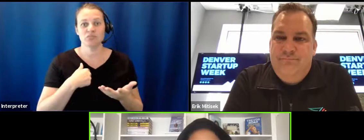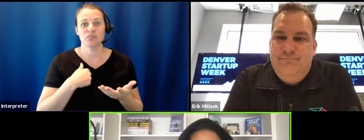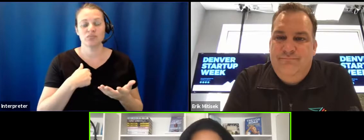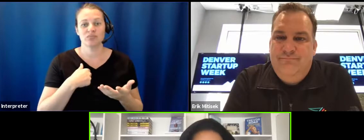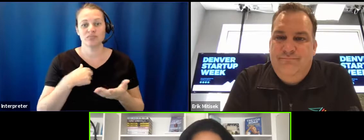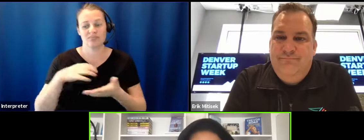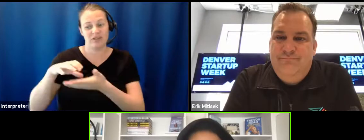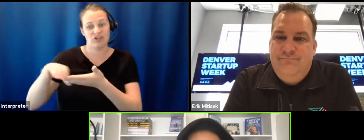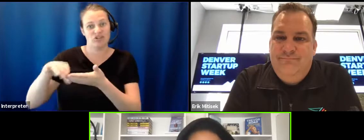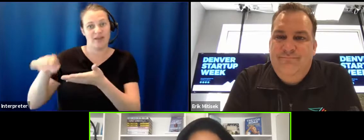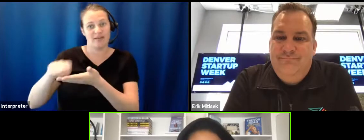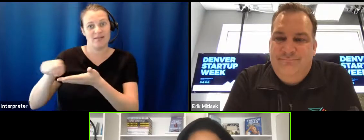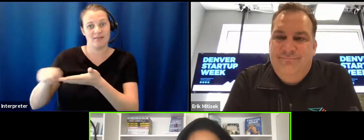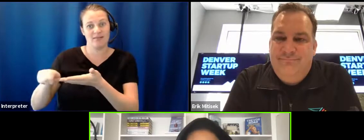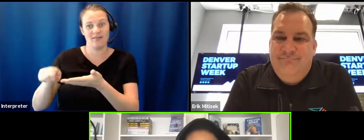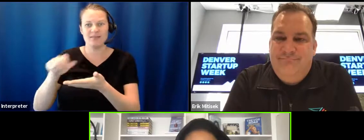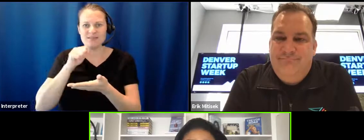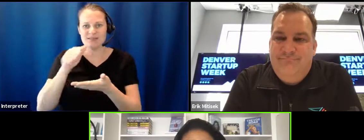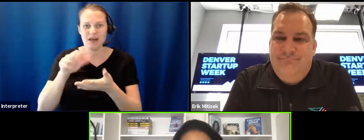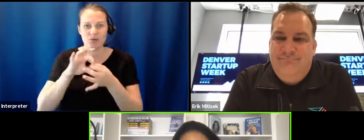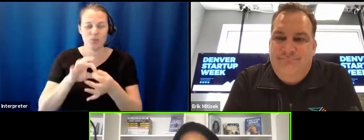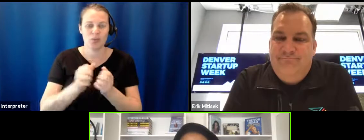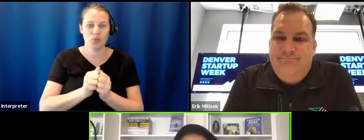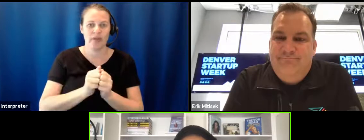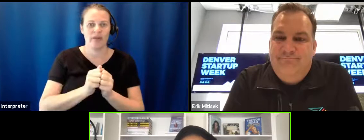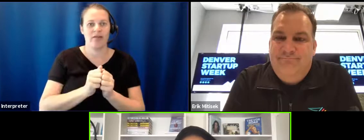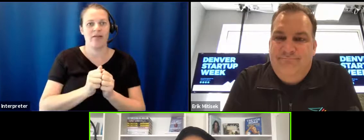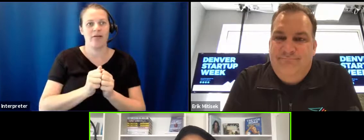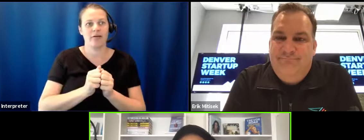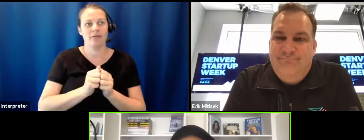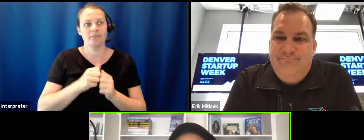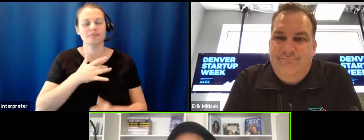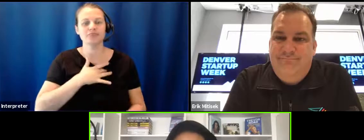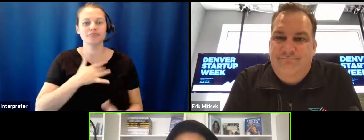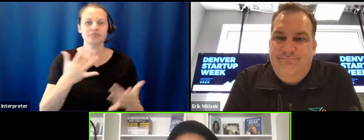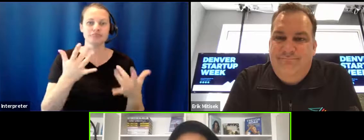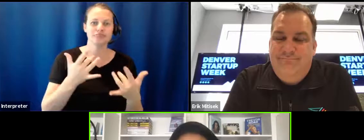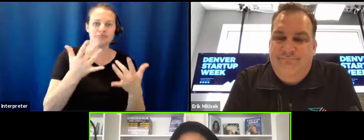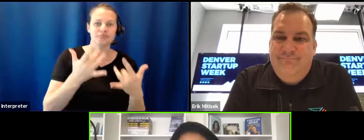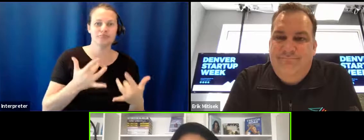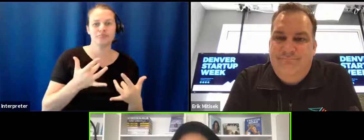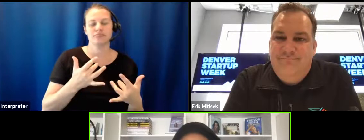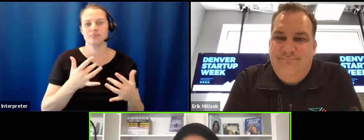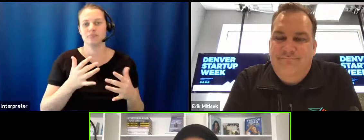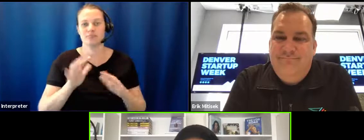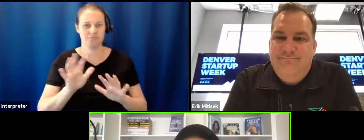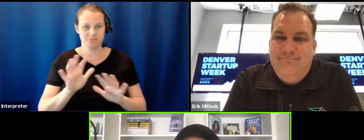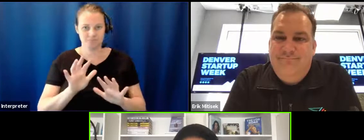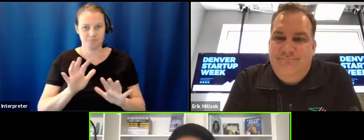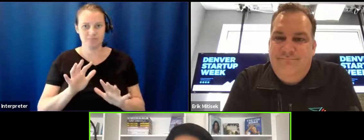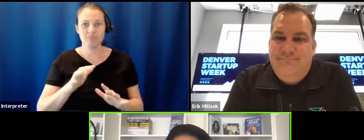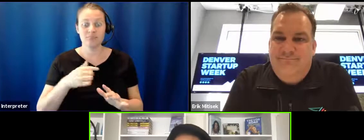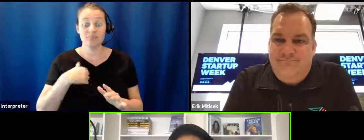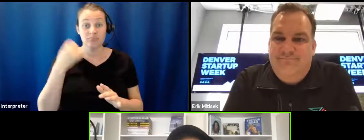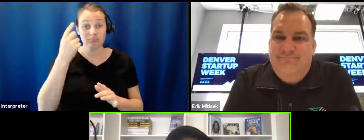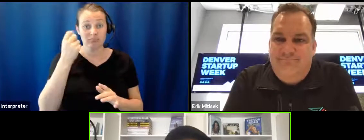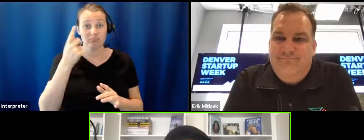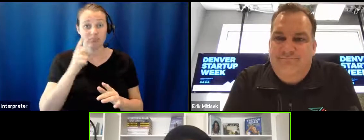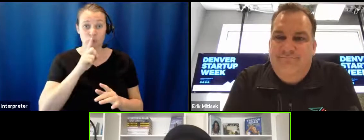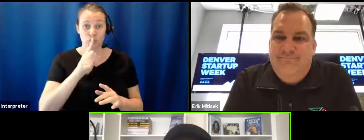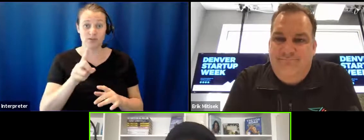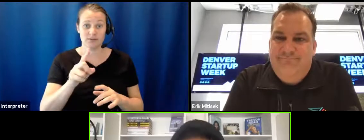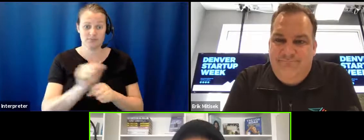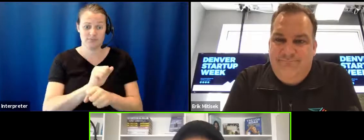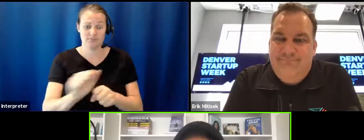check is not about a sob story. Not to say that there's nothing, you know, taking away from the actual thing you're going through, because I was going through a real thing that still